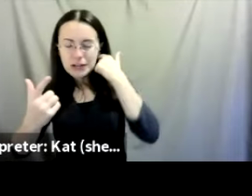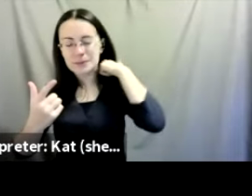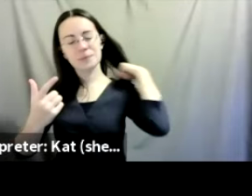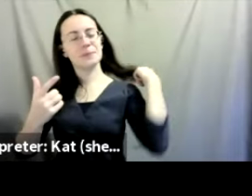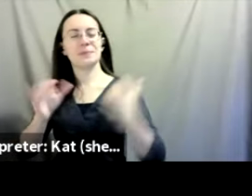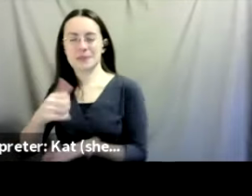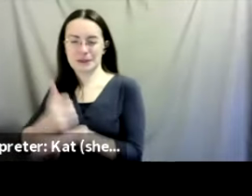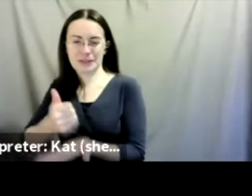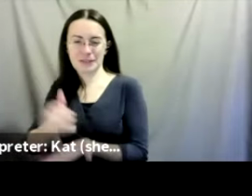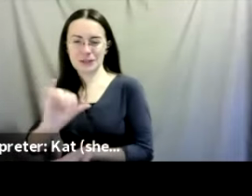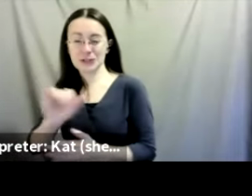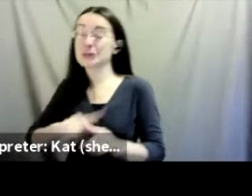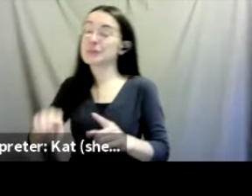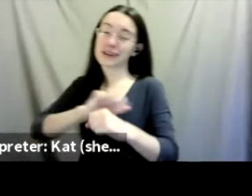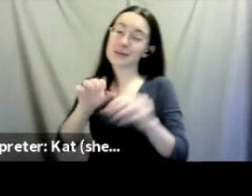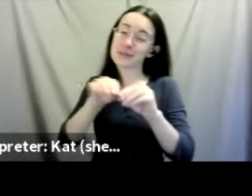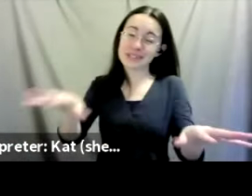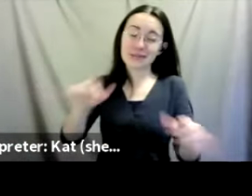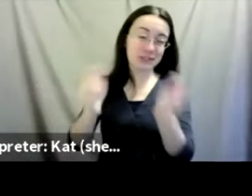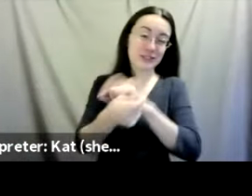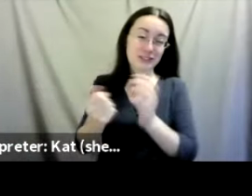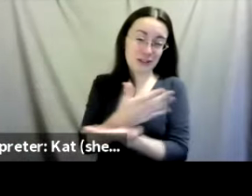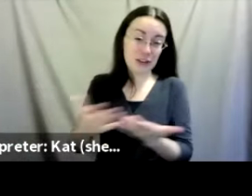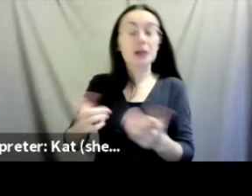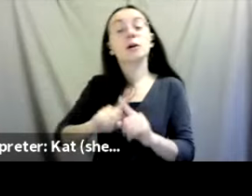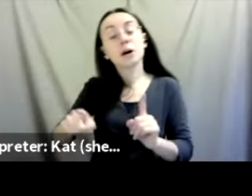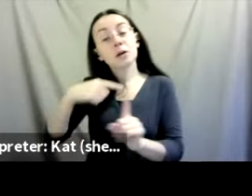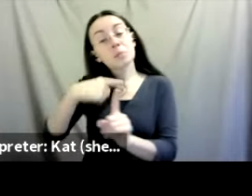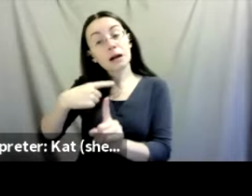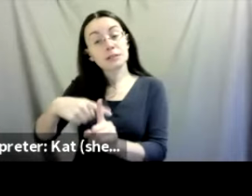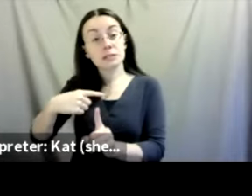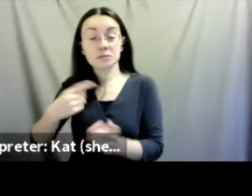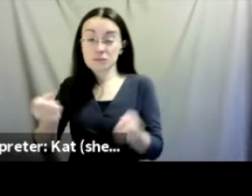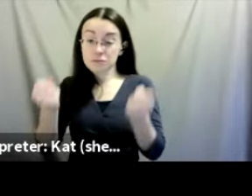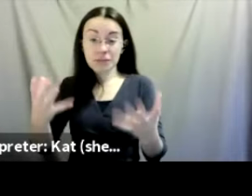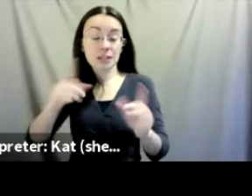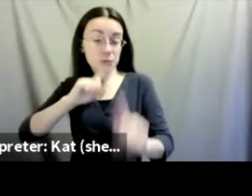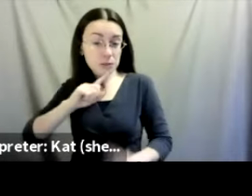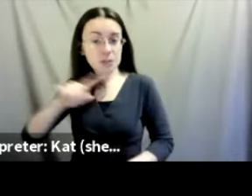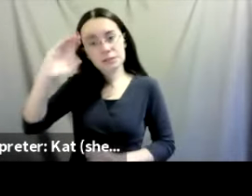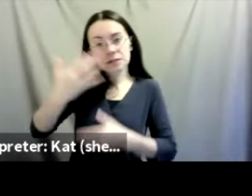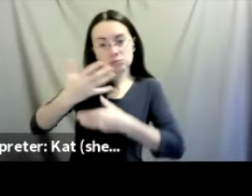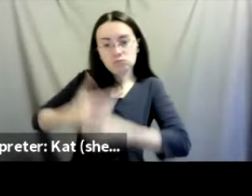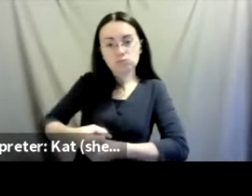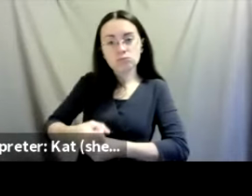pandemic really changed it all for us. But I think it worked out well because we got a lot of responses and they're pretty credible.